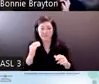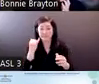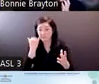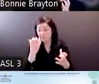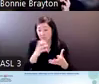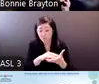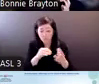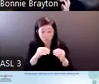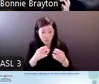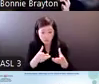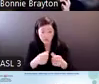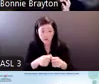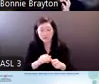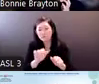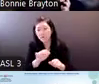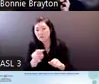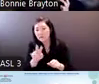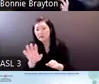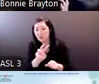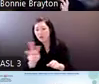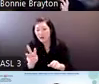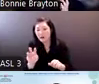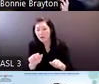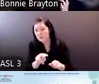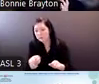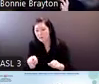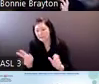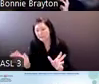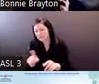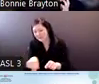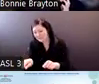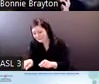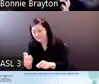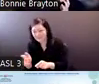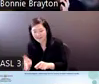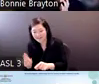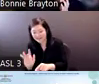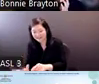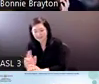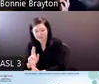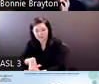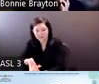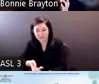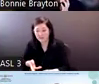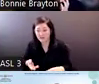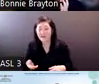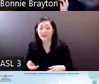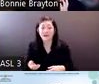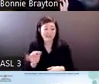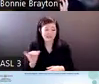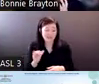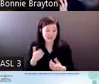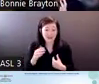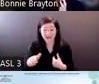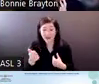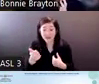more, check out their website or look in the chat box for the link to participate. And while we're on it, we do have a few things coming up that might be of